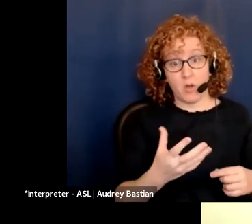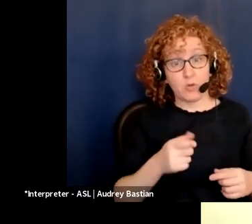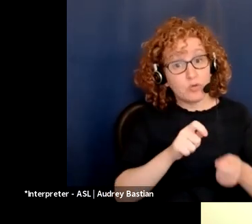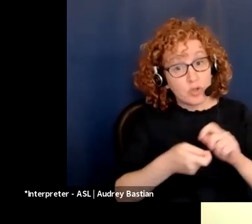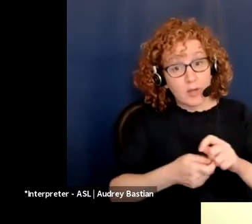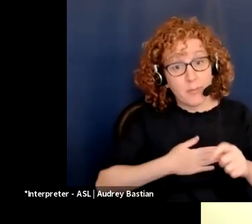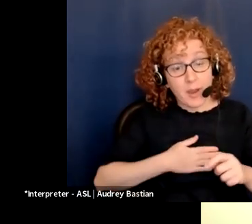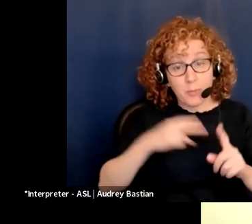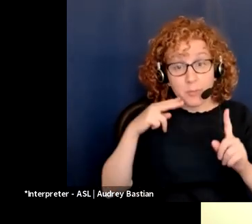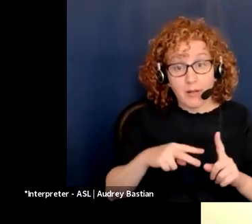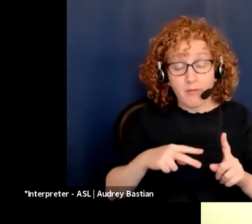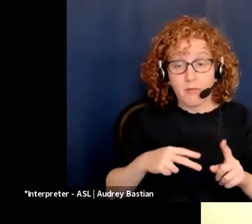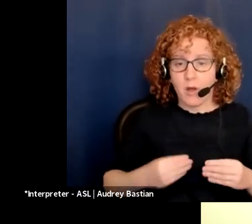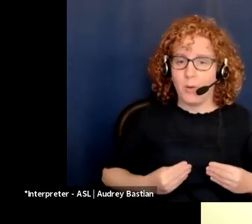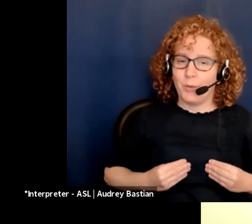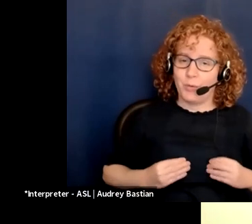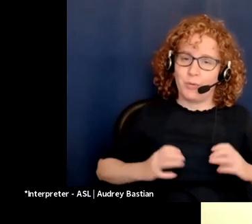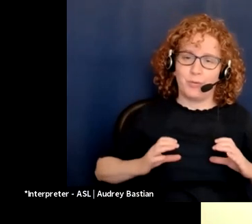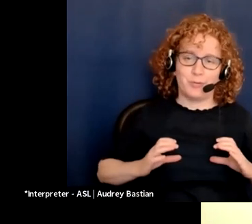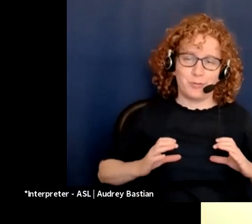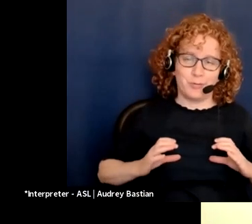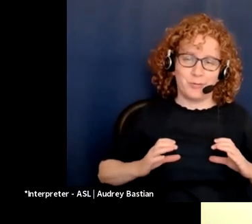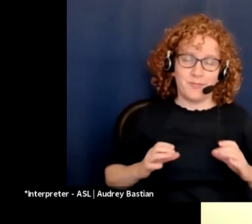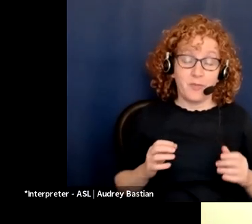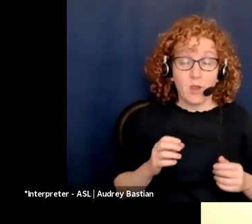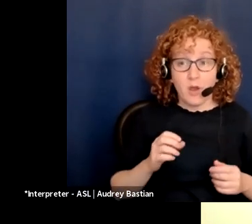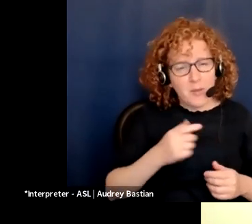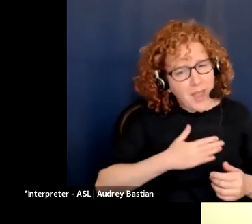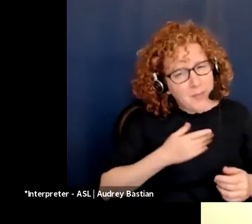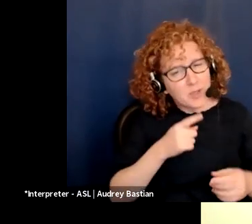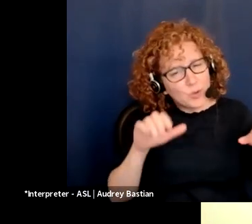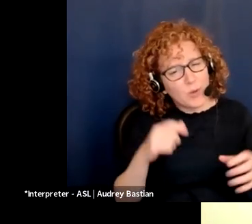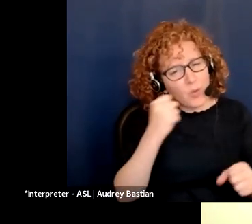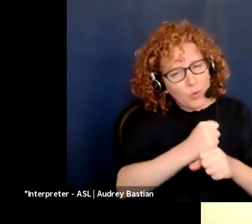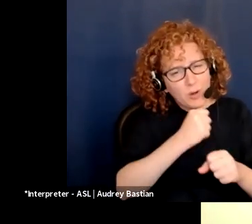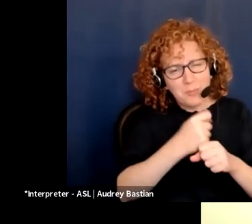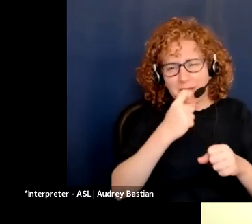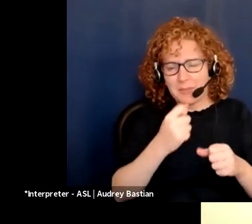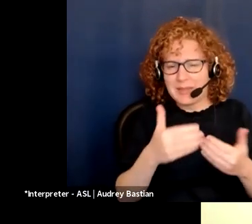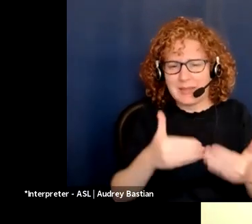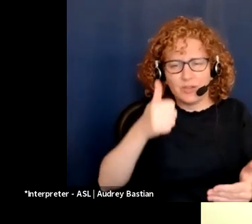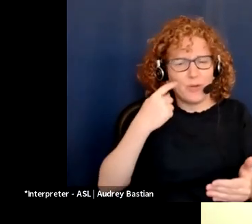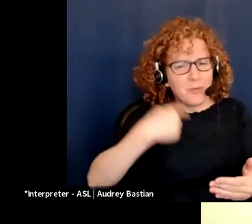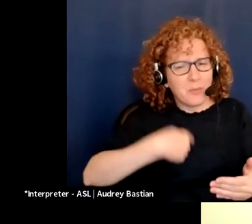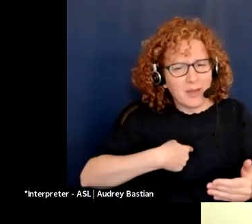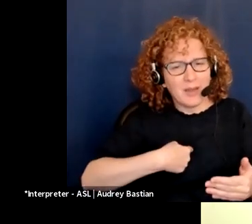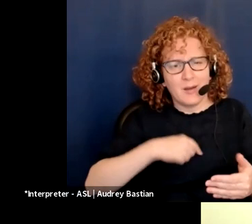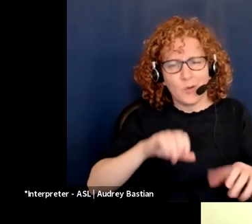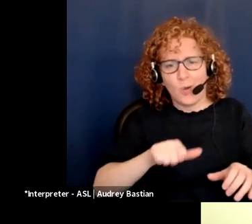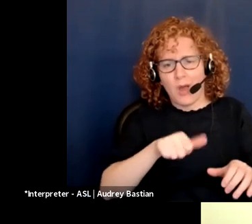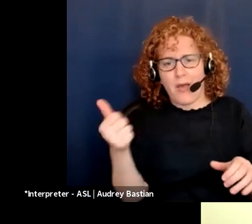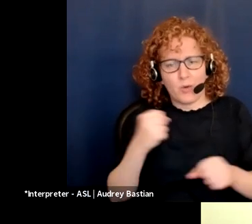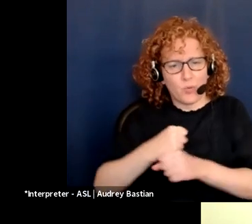or, you know, I'm glad you're doing this work because it makes it easier for me to do, you know, other